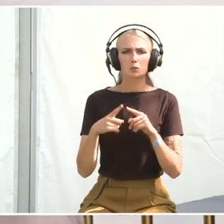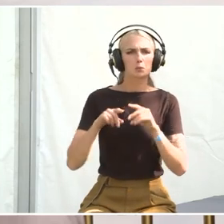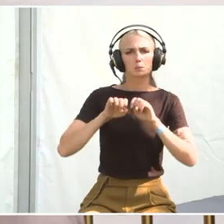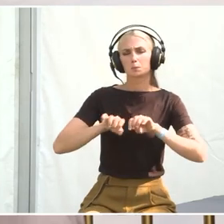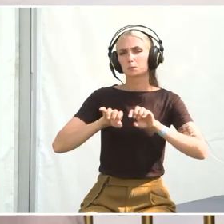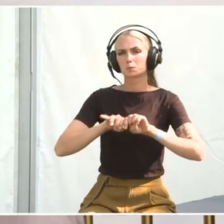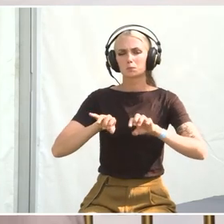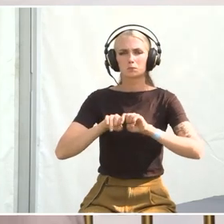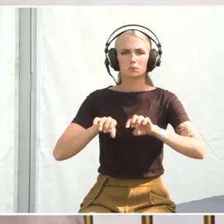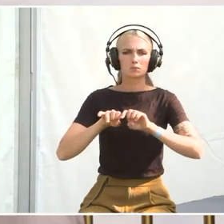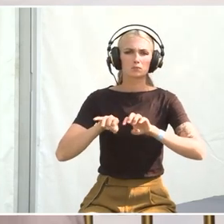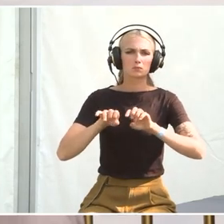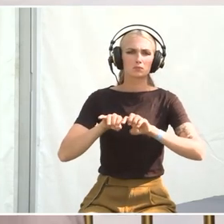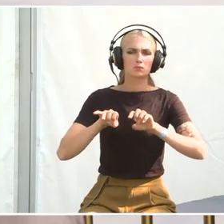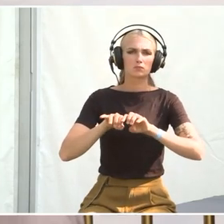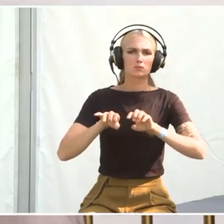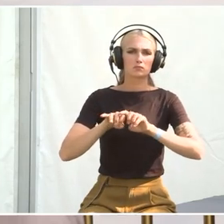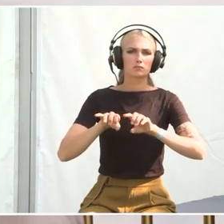we